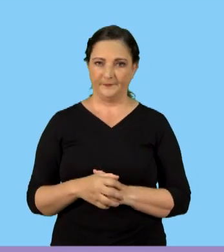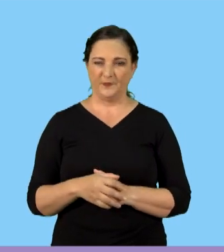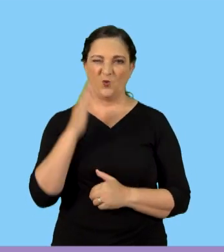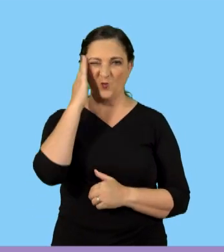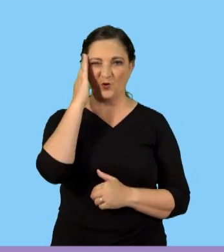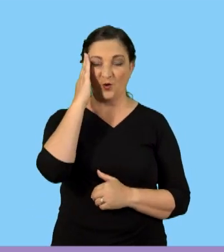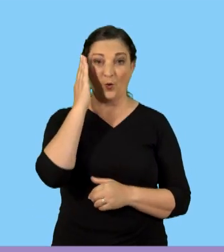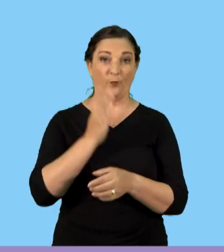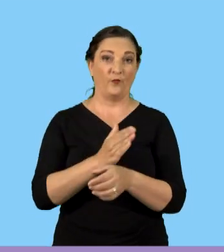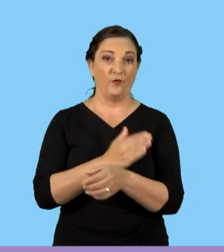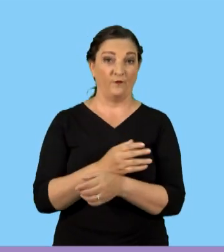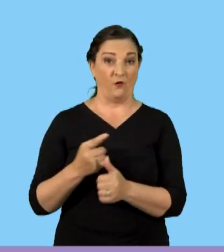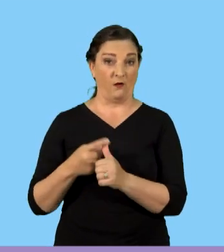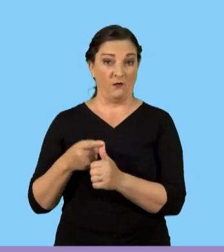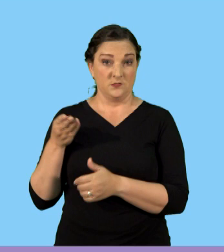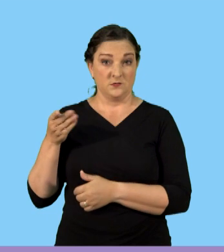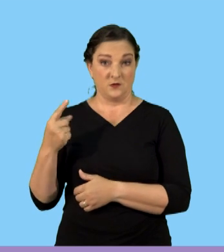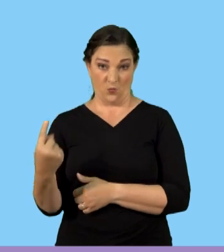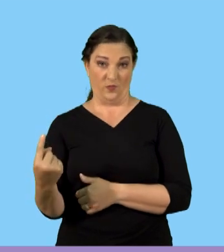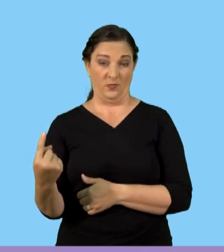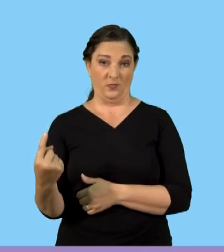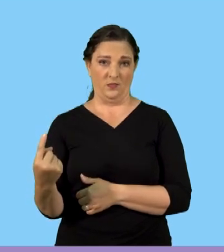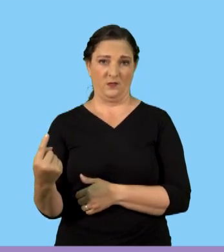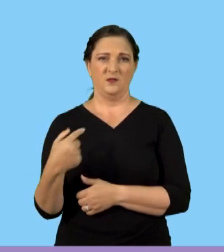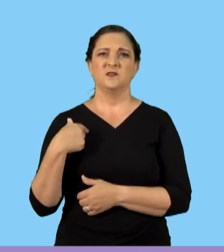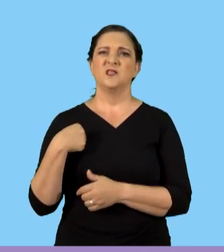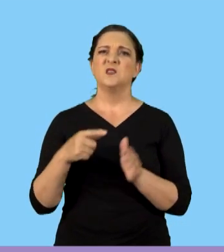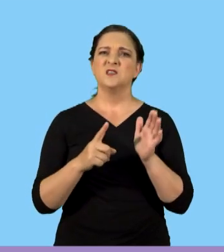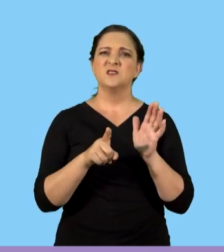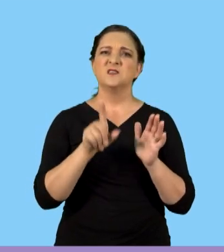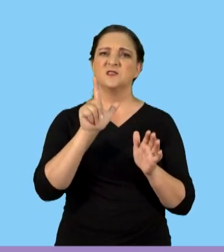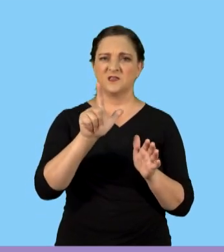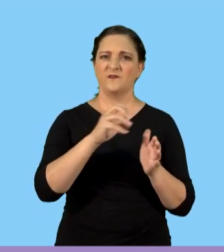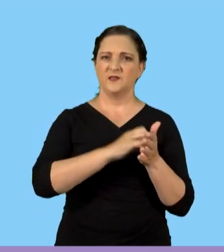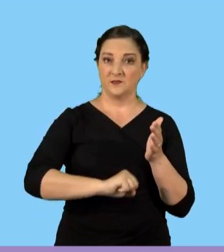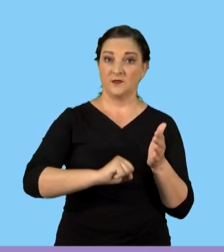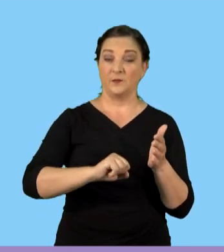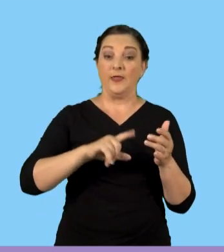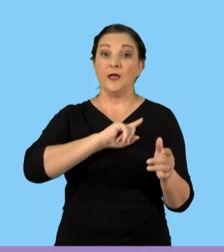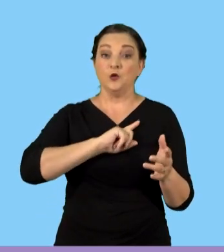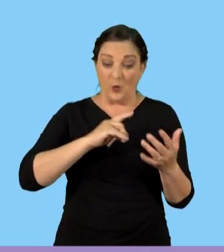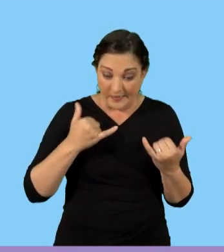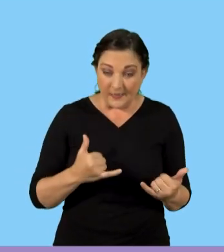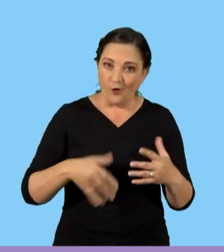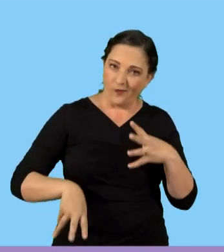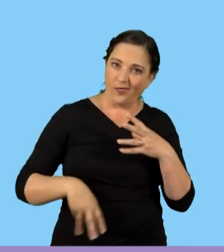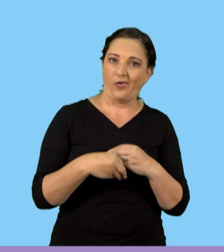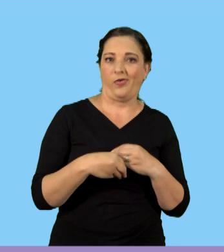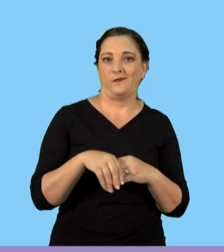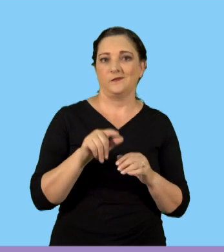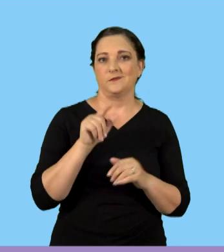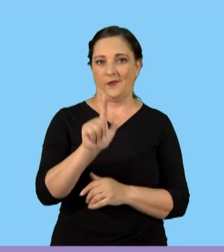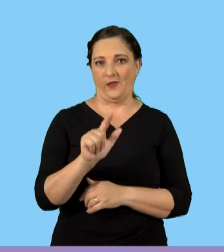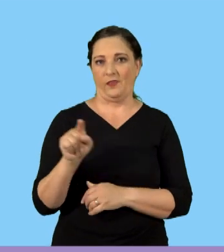action that was taken before we had our answer 1 is that 7 was subtracted. So we are going to now add the 7. So when we take